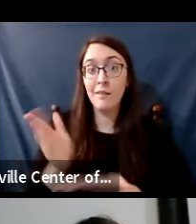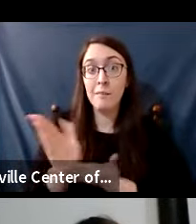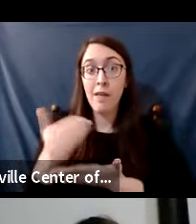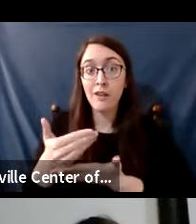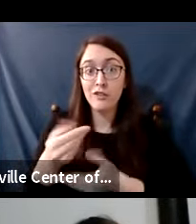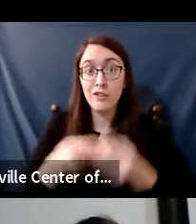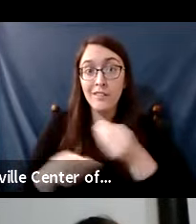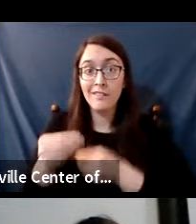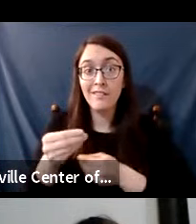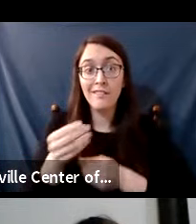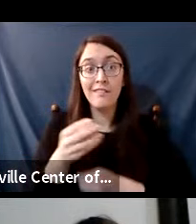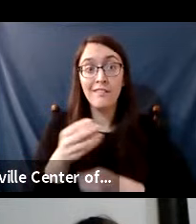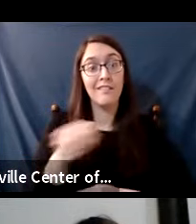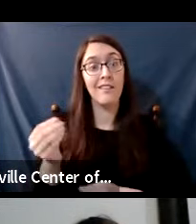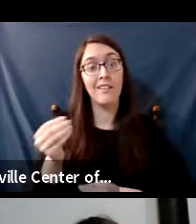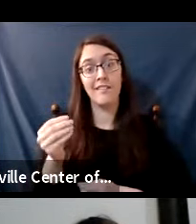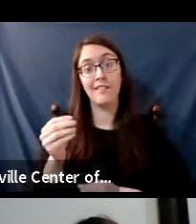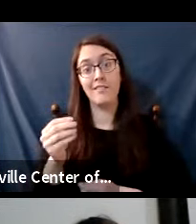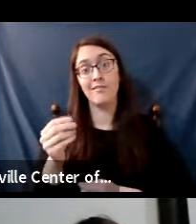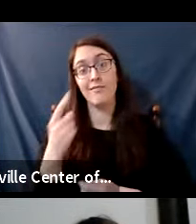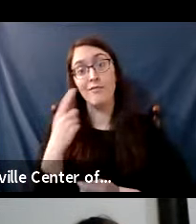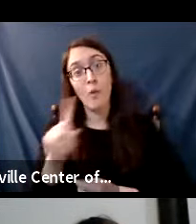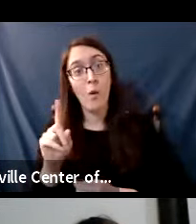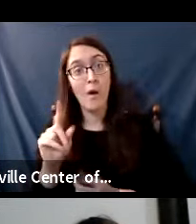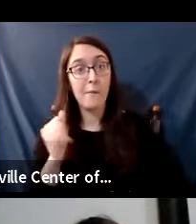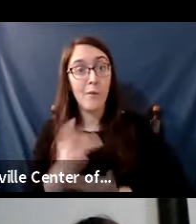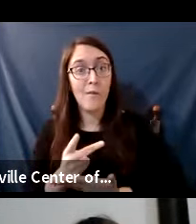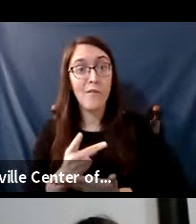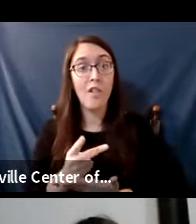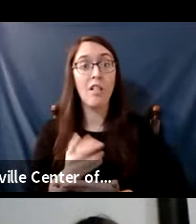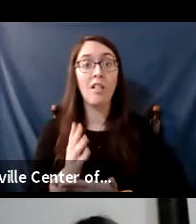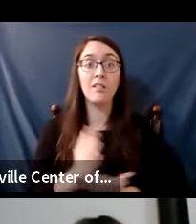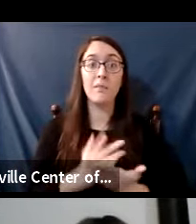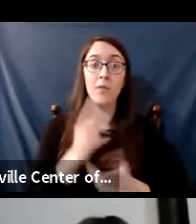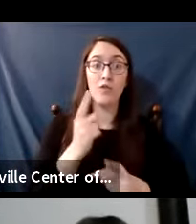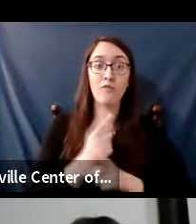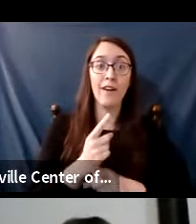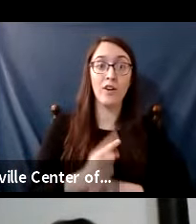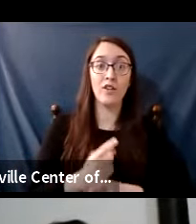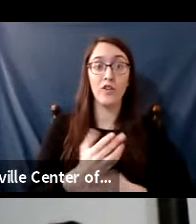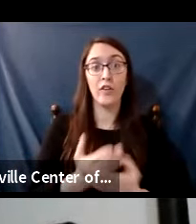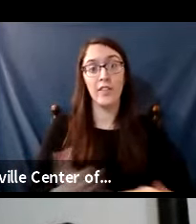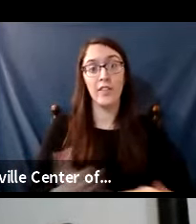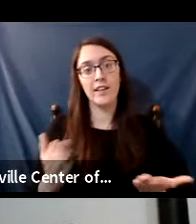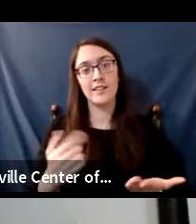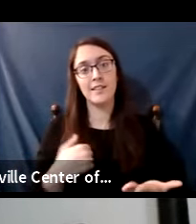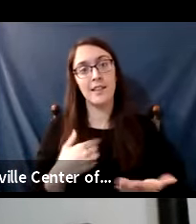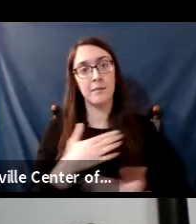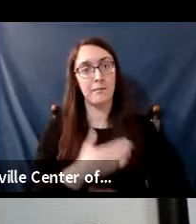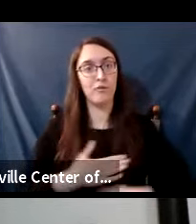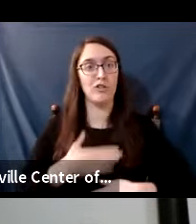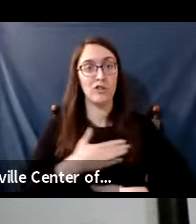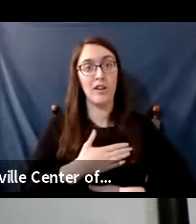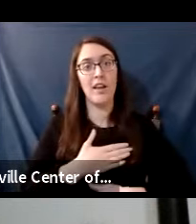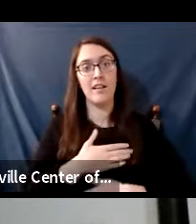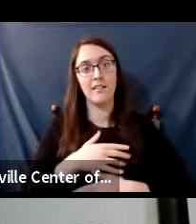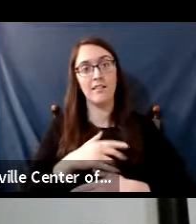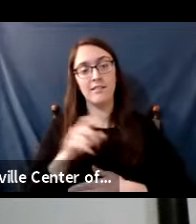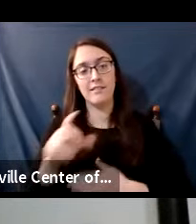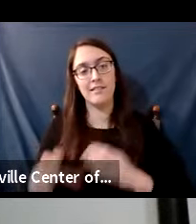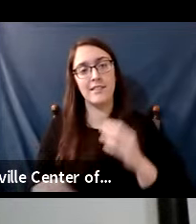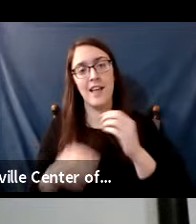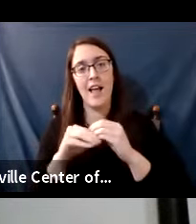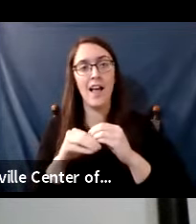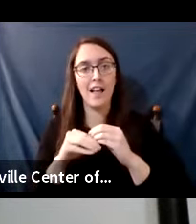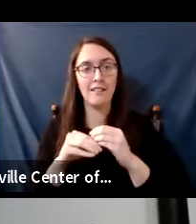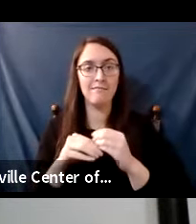future for approval. So some of those regular things, I was appreciative of a reminder to add